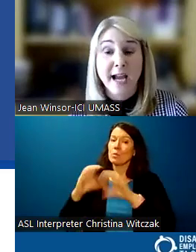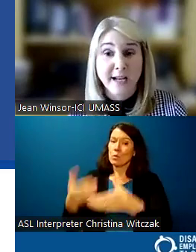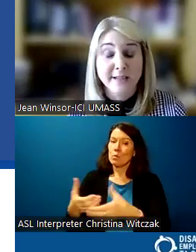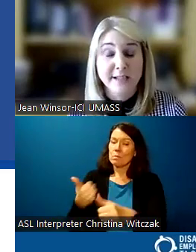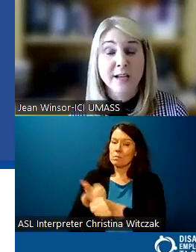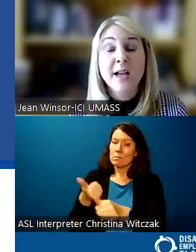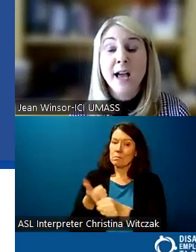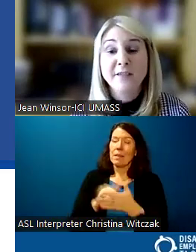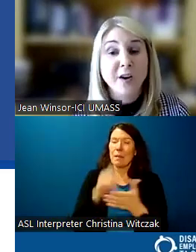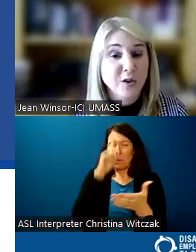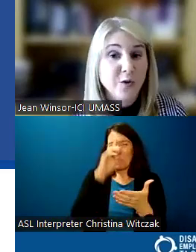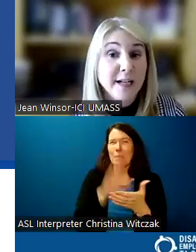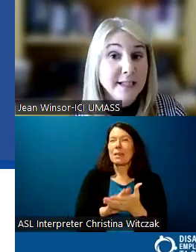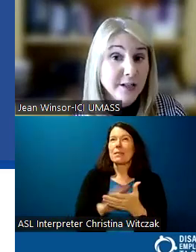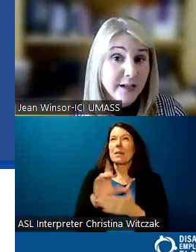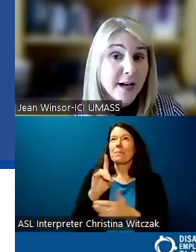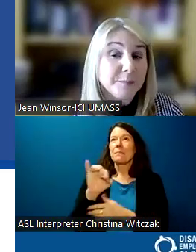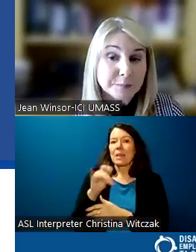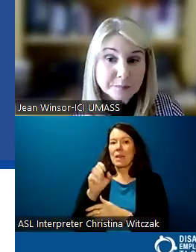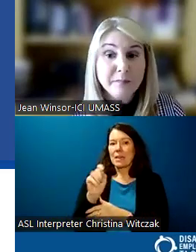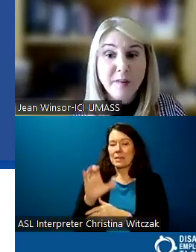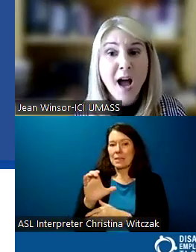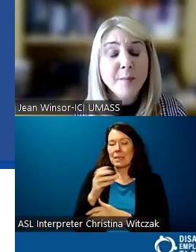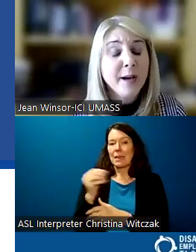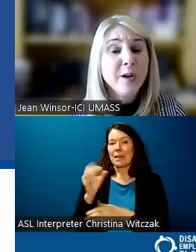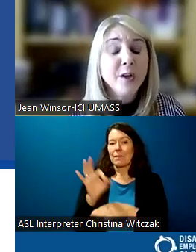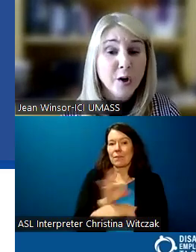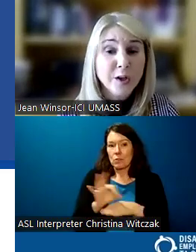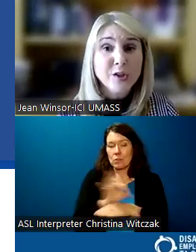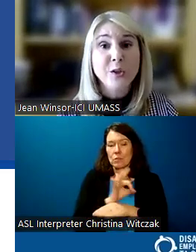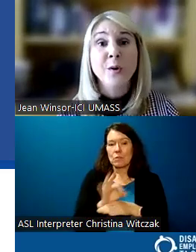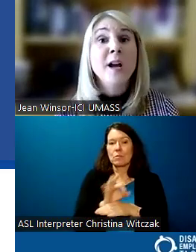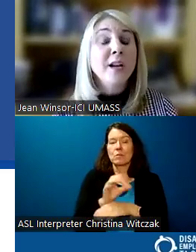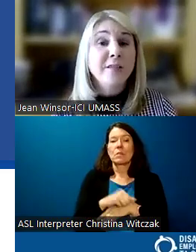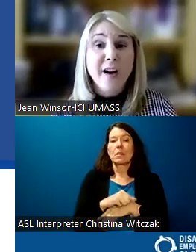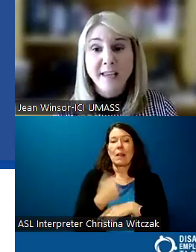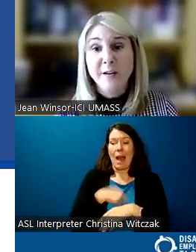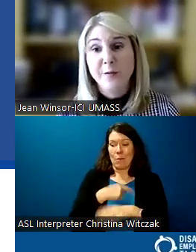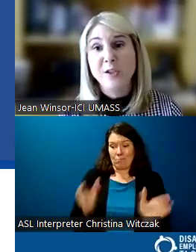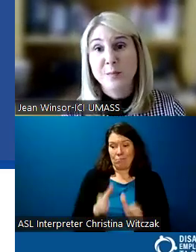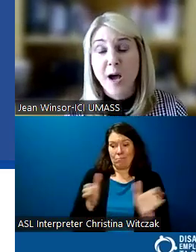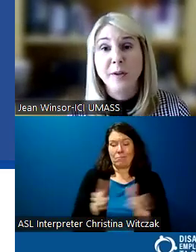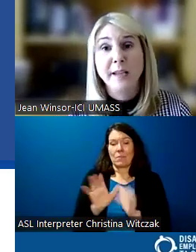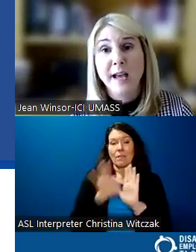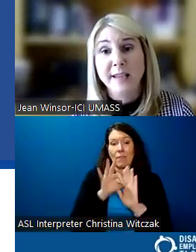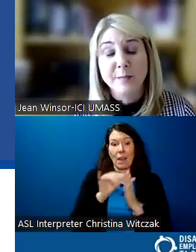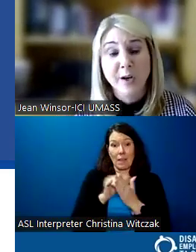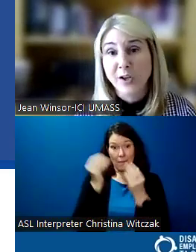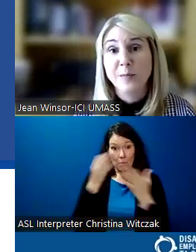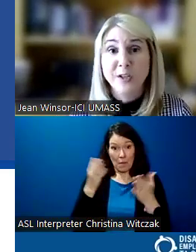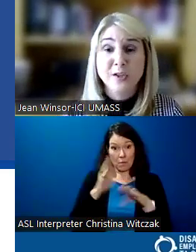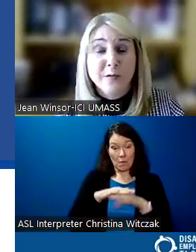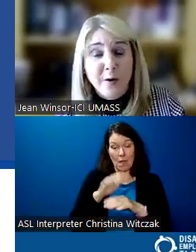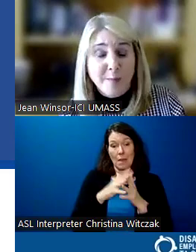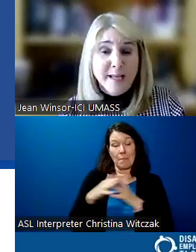that diagnostic and functional criteria. And I would encourage you can find that information publicly on the